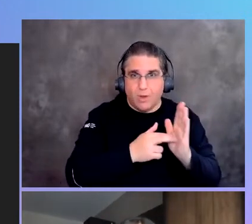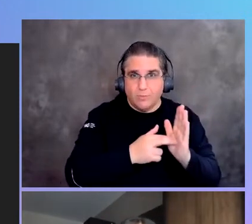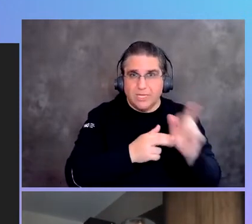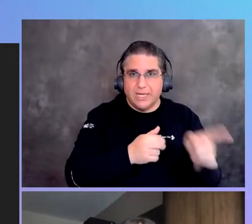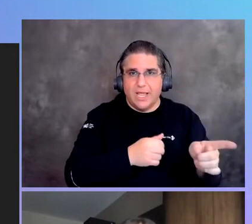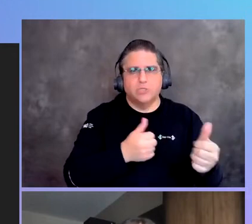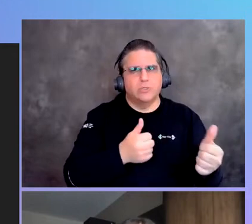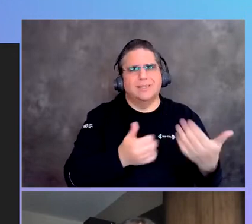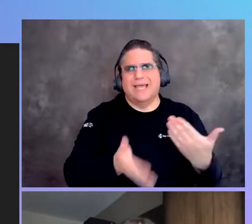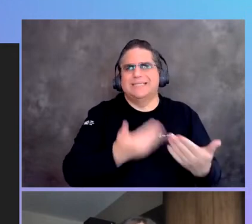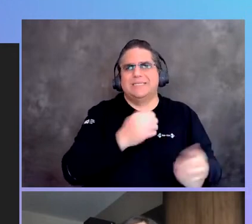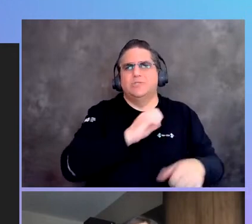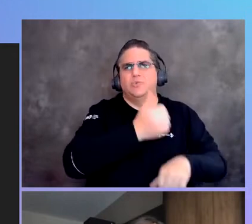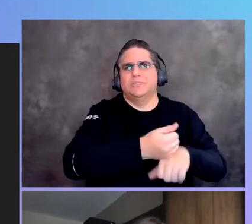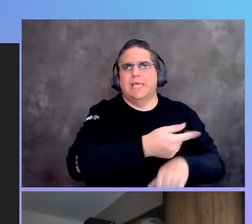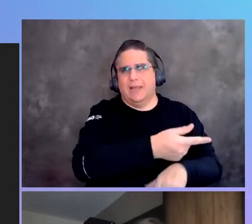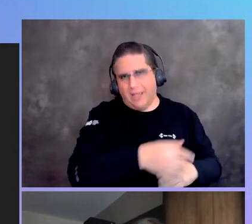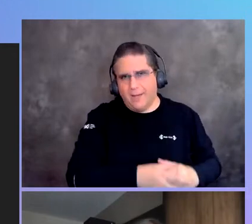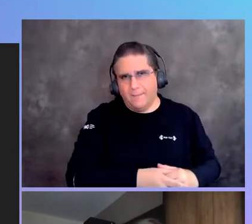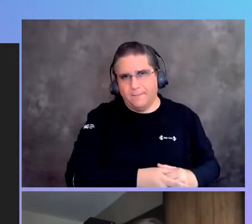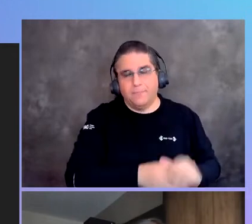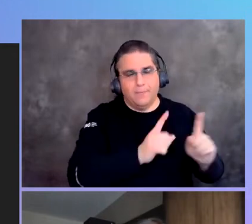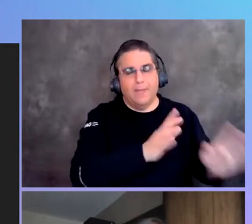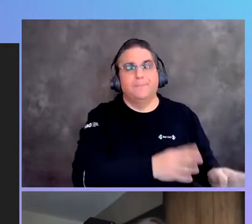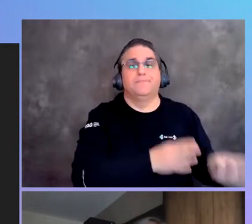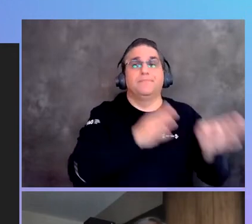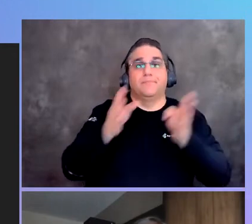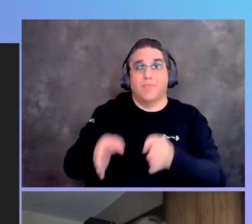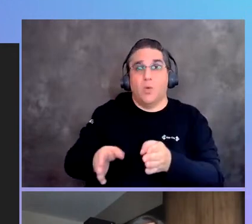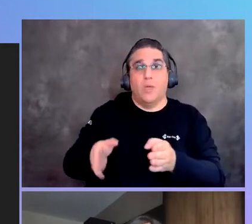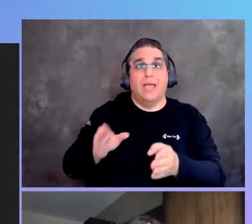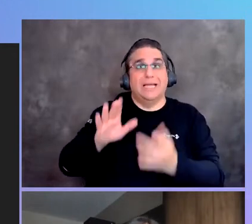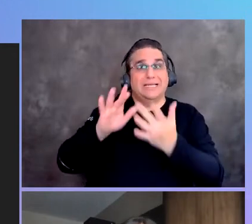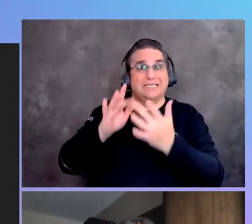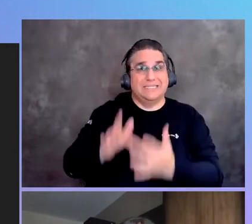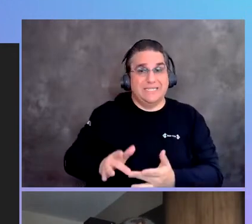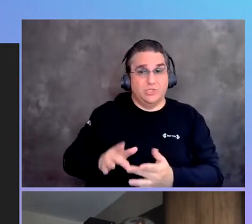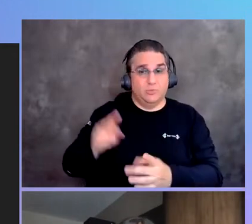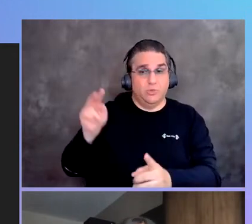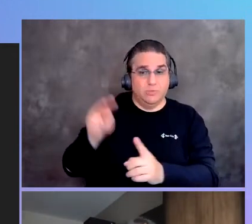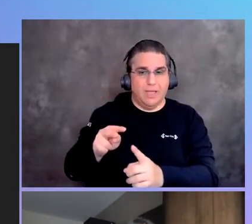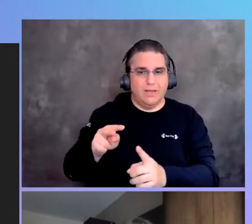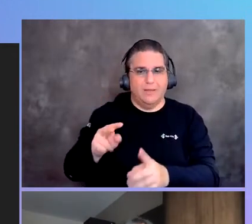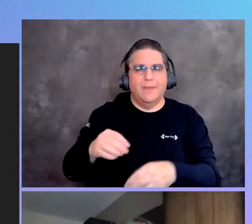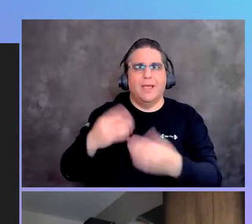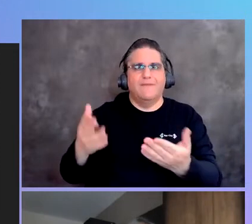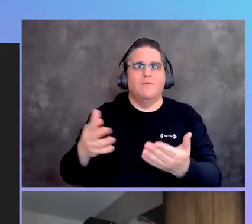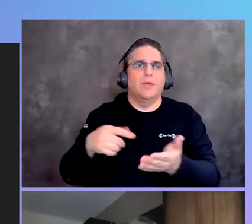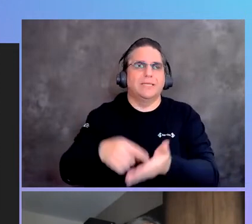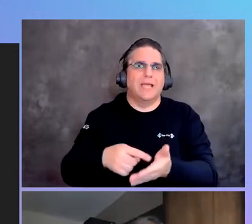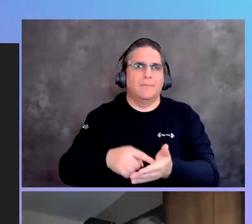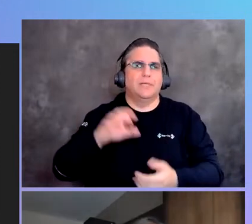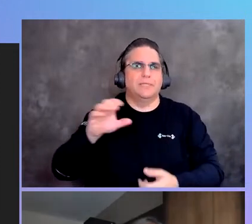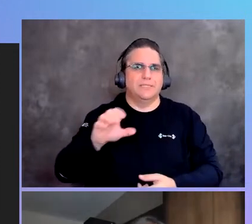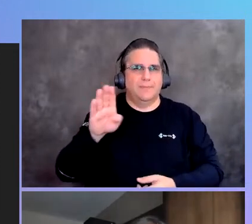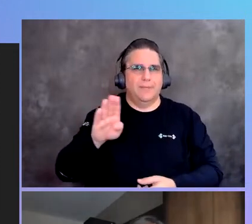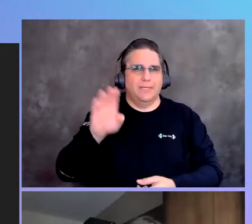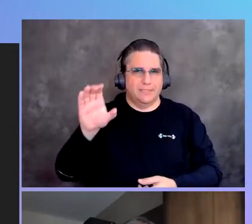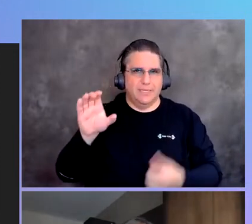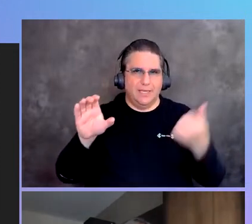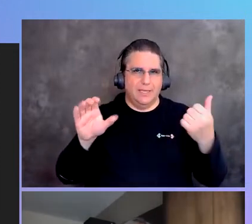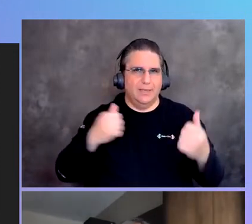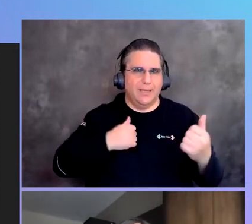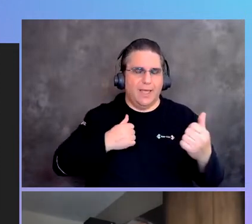up. From a digital perspective, I'll use the example of CBC. For a lot of our